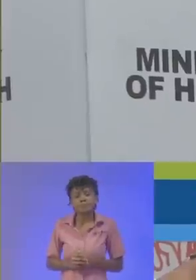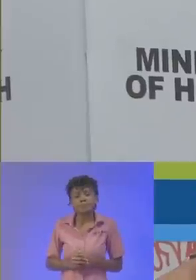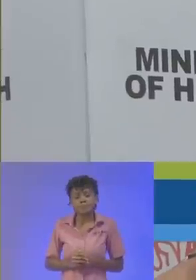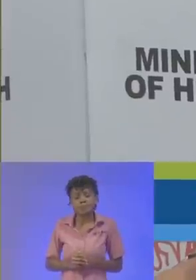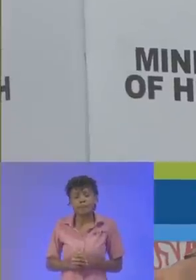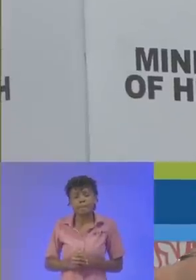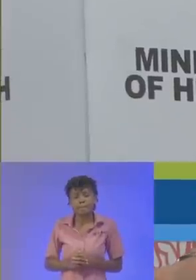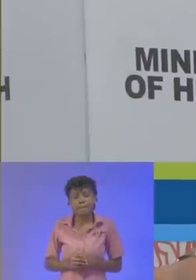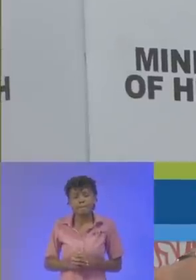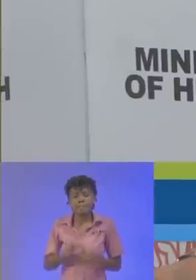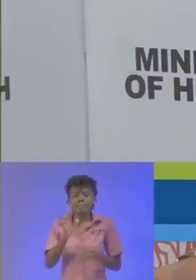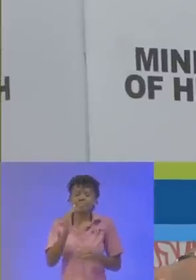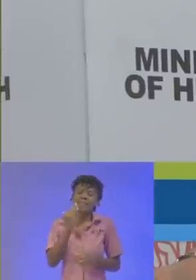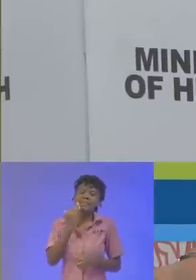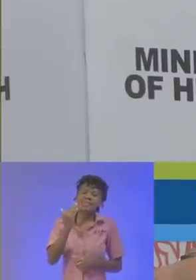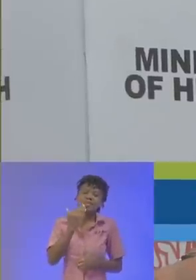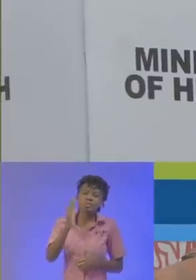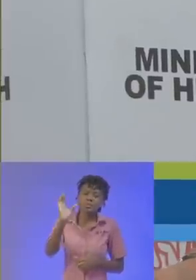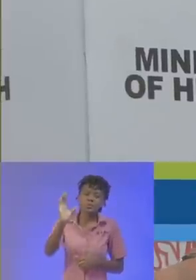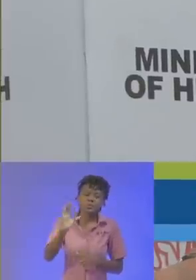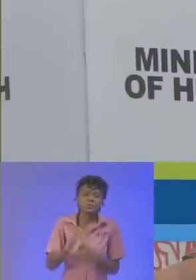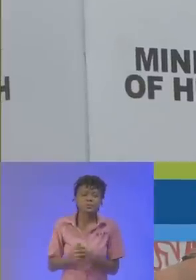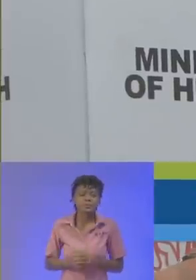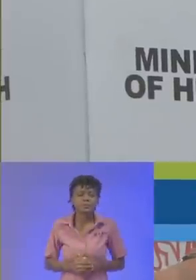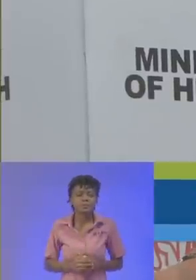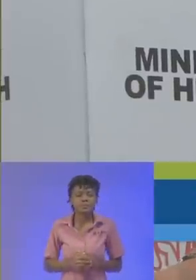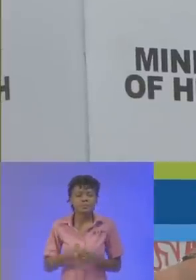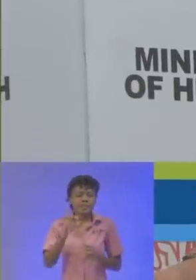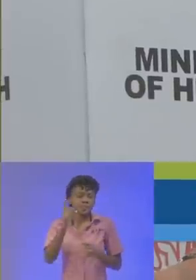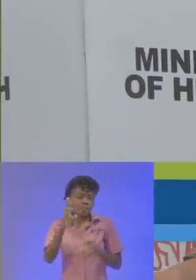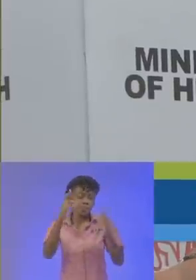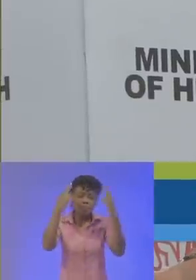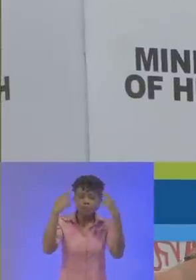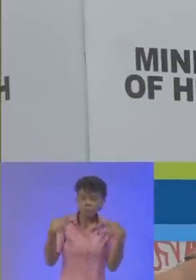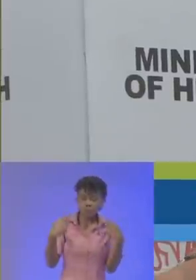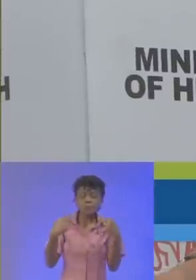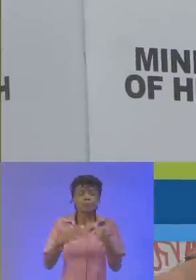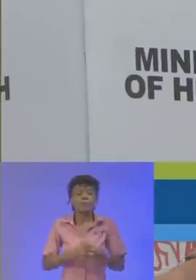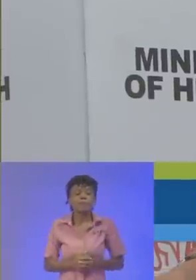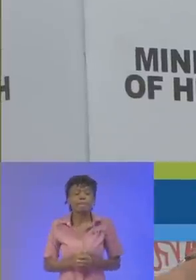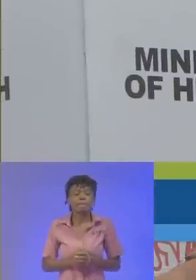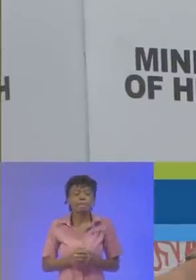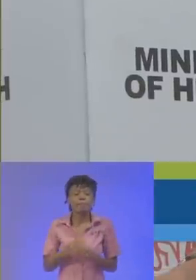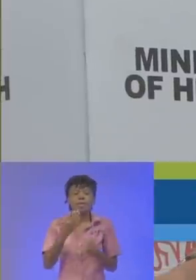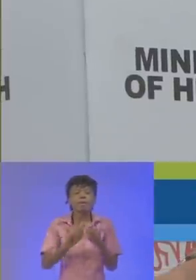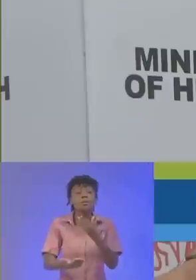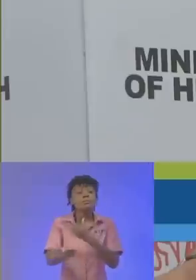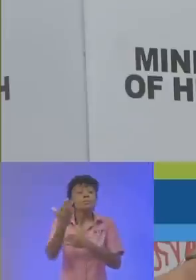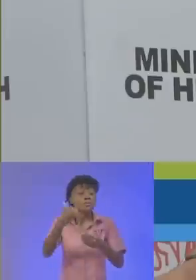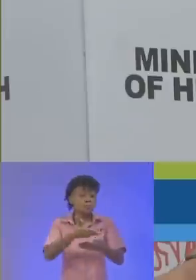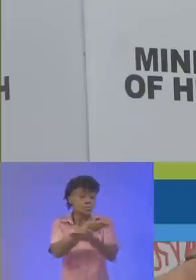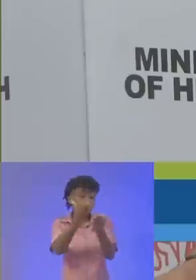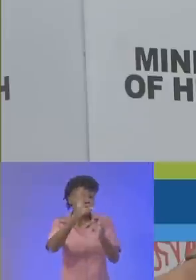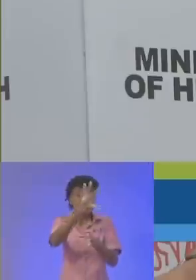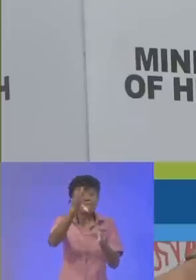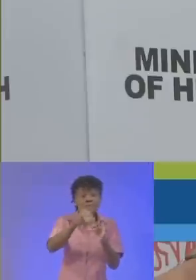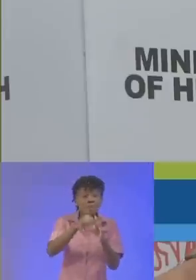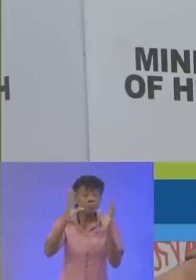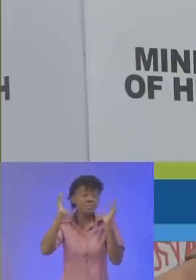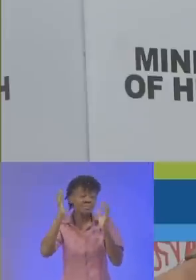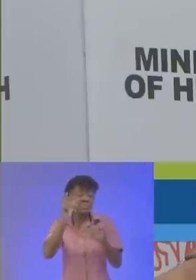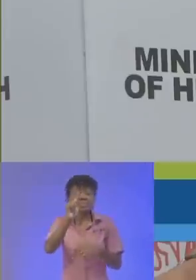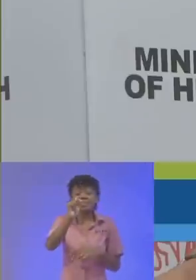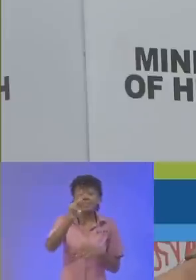Thank you, Candice. Good morning to Dr. Richards. Good morning to members of the media and to you, the viewing and